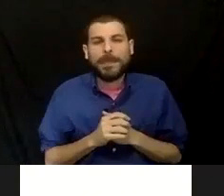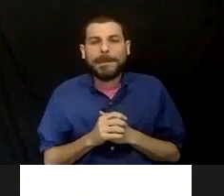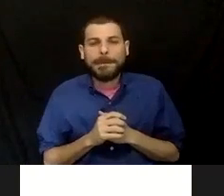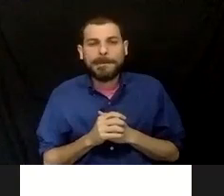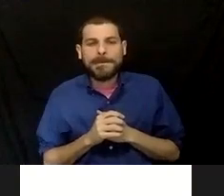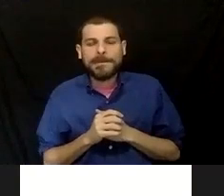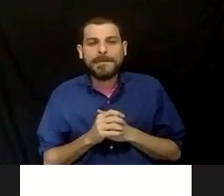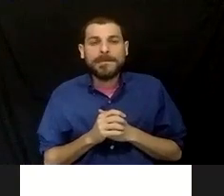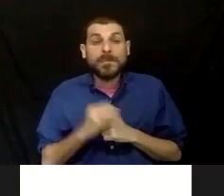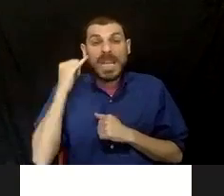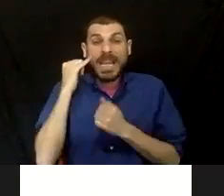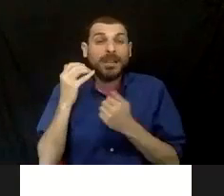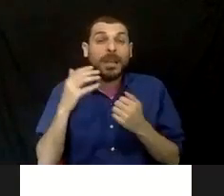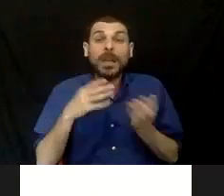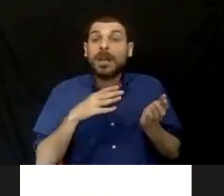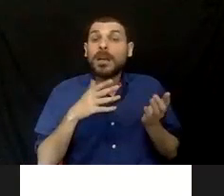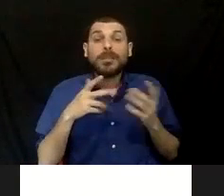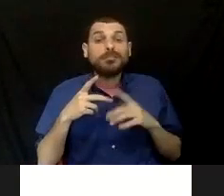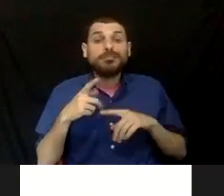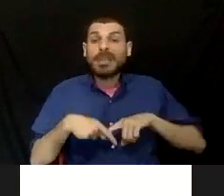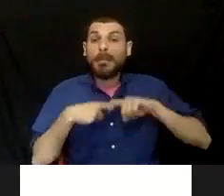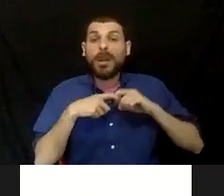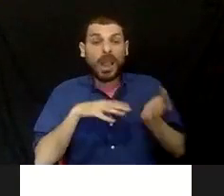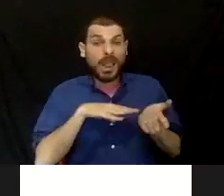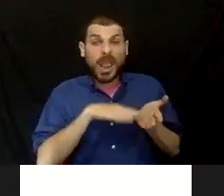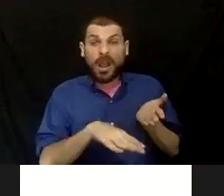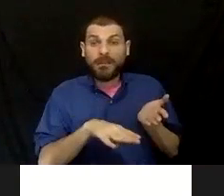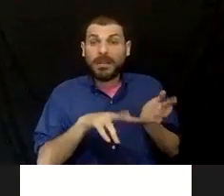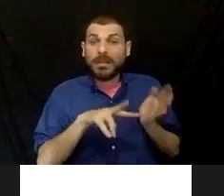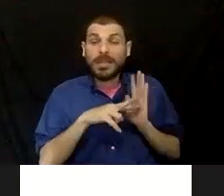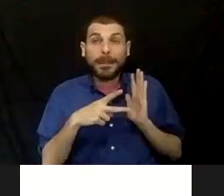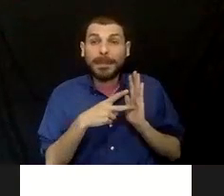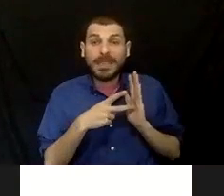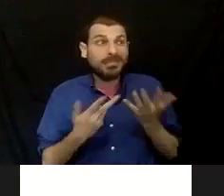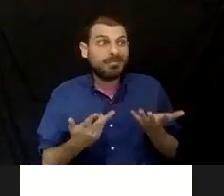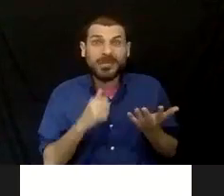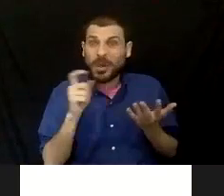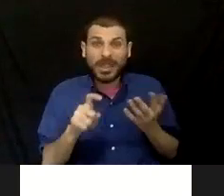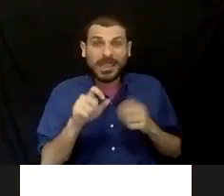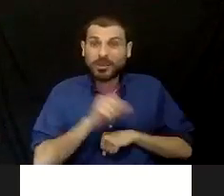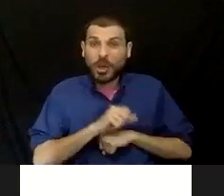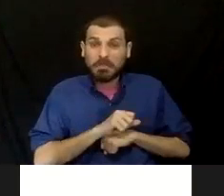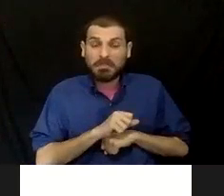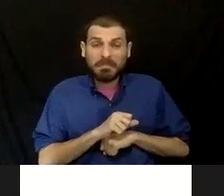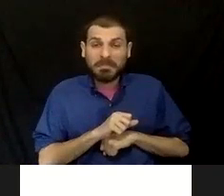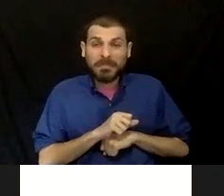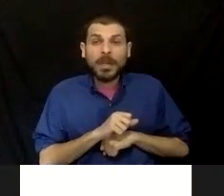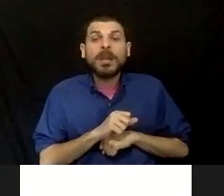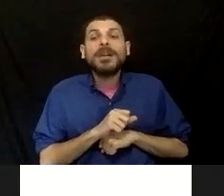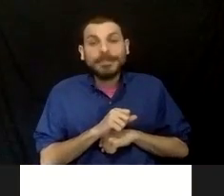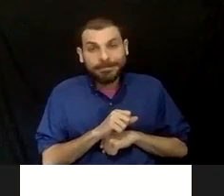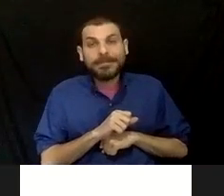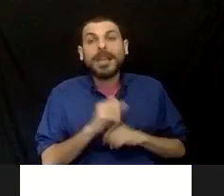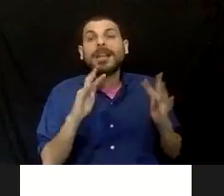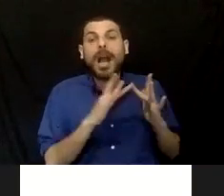off, you don't need to look for another job. They just want you to stay in contact with your with that